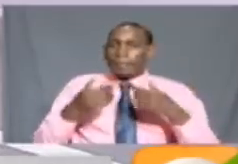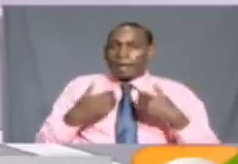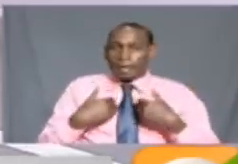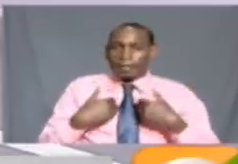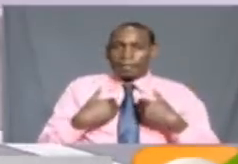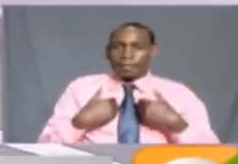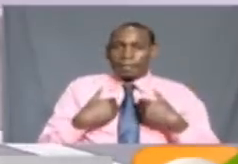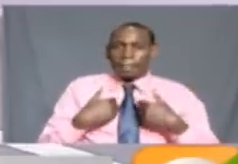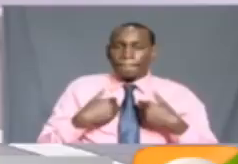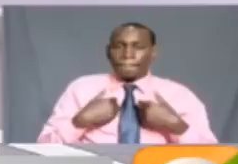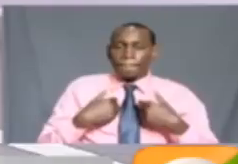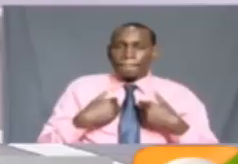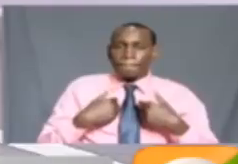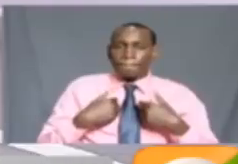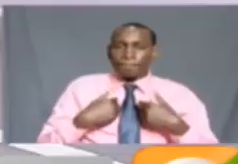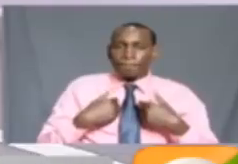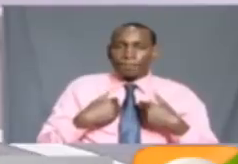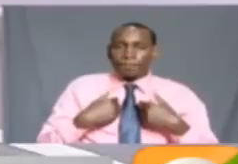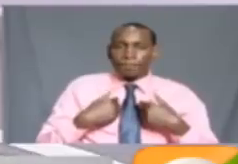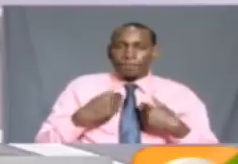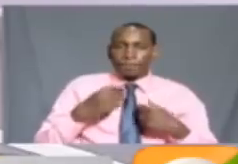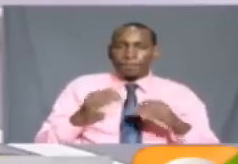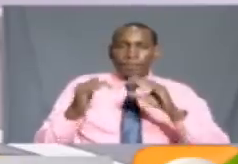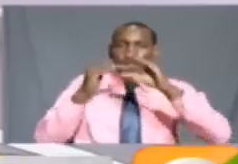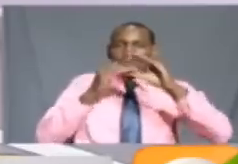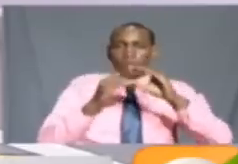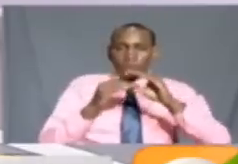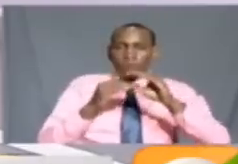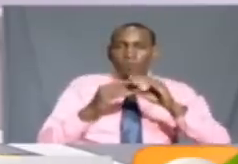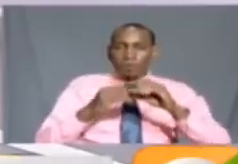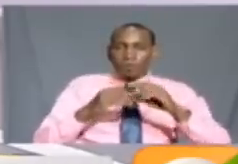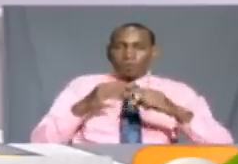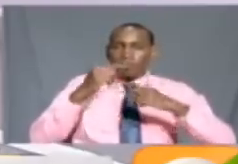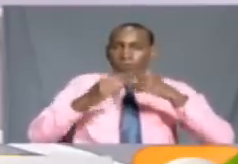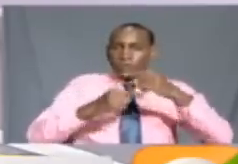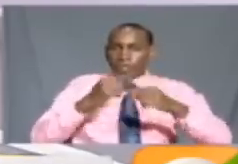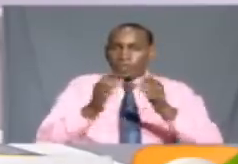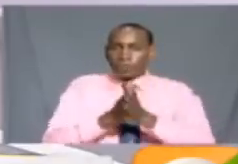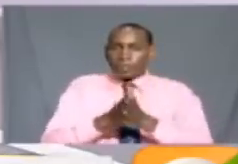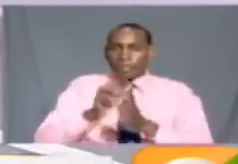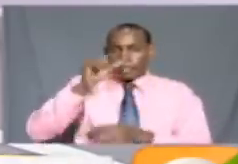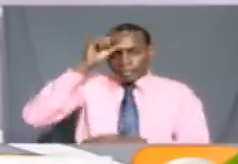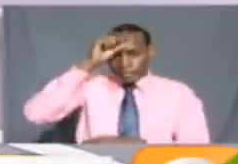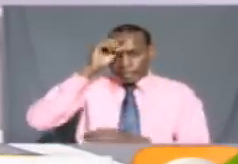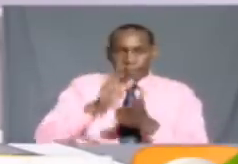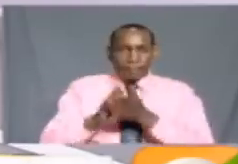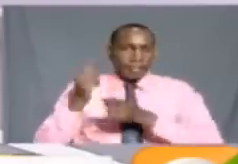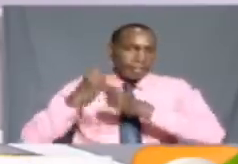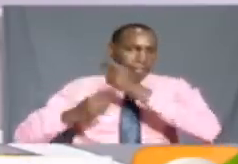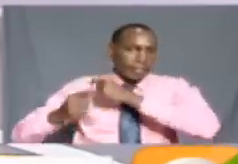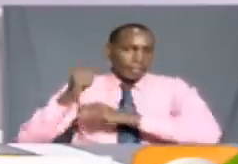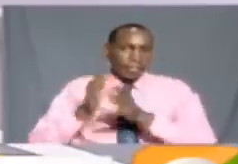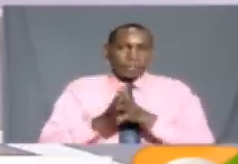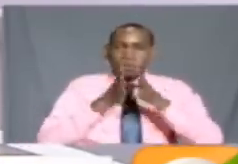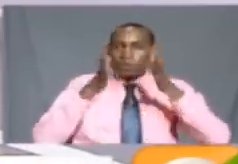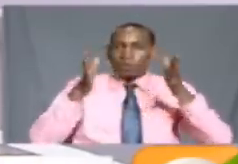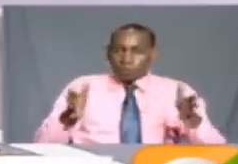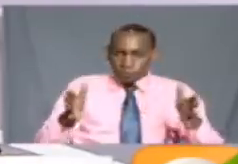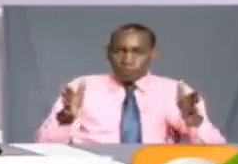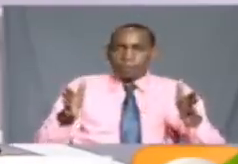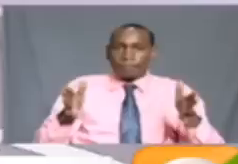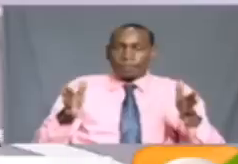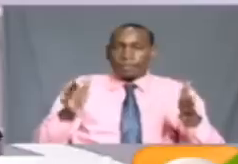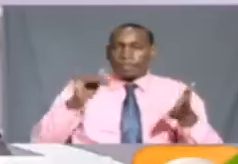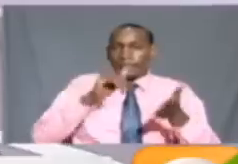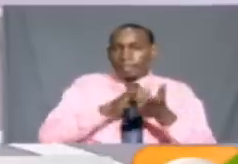these kingdoms that run parallel to the government as well. Their traditions play a big role in what they define.